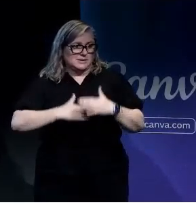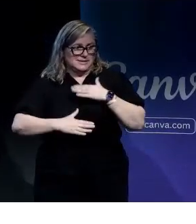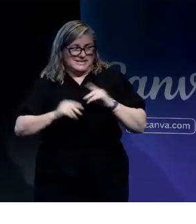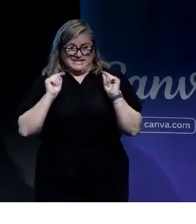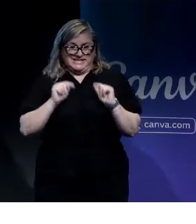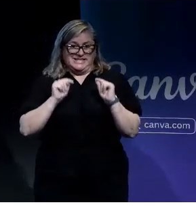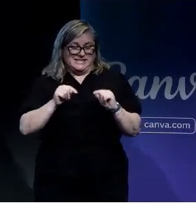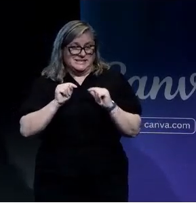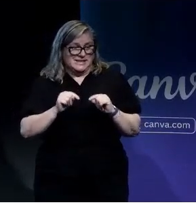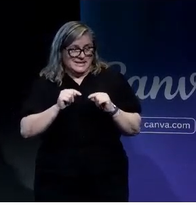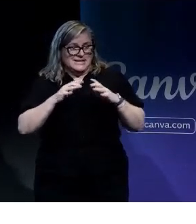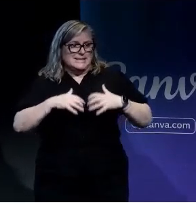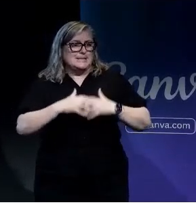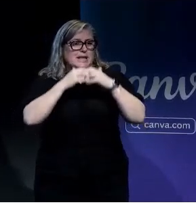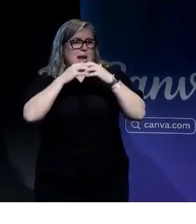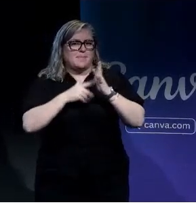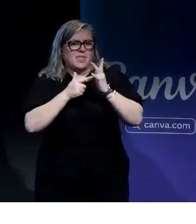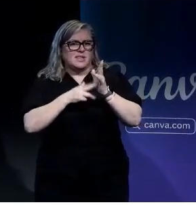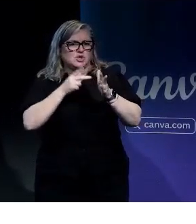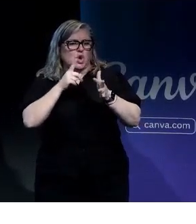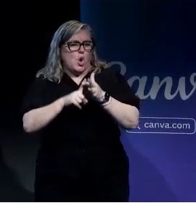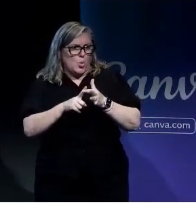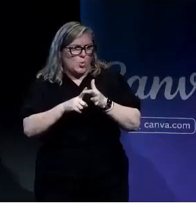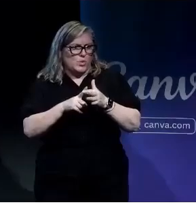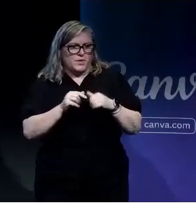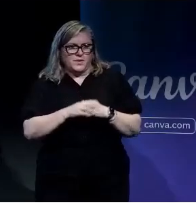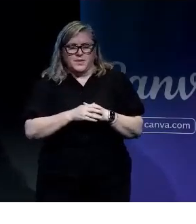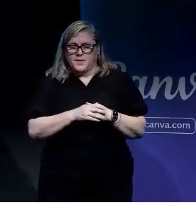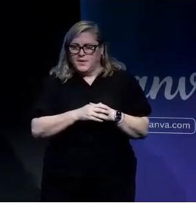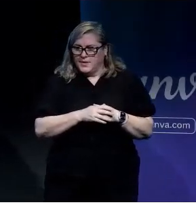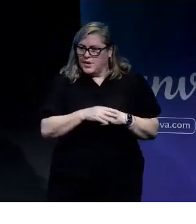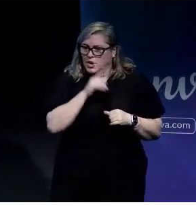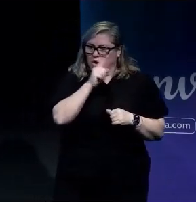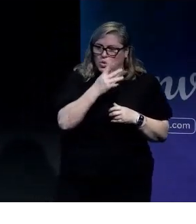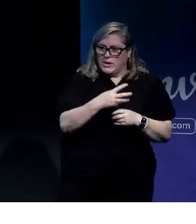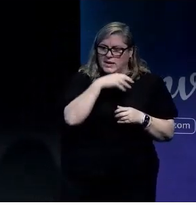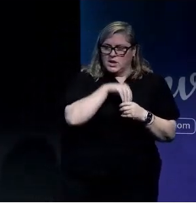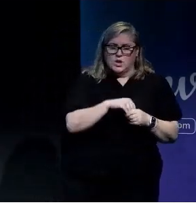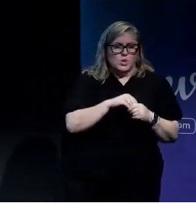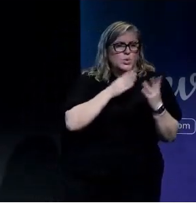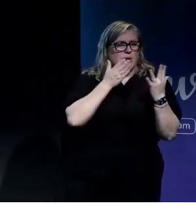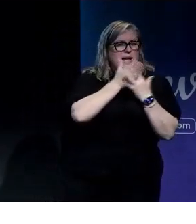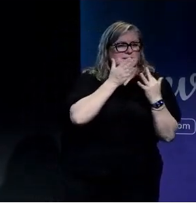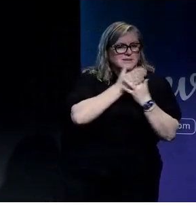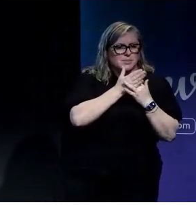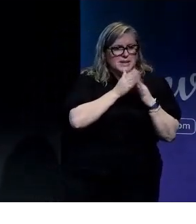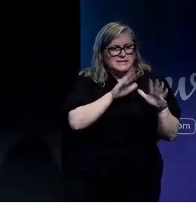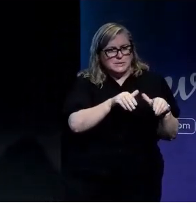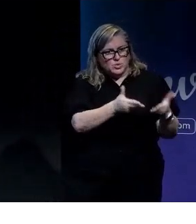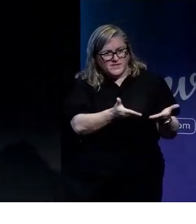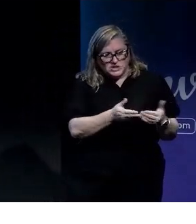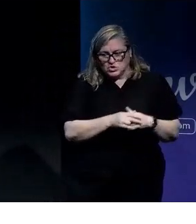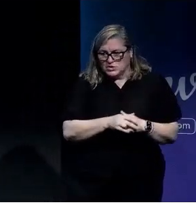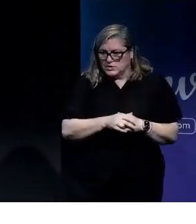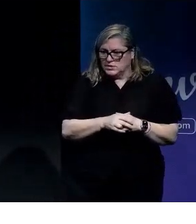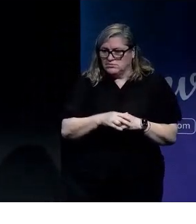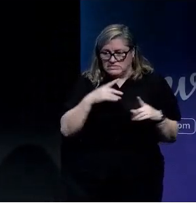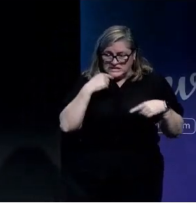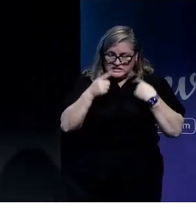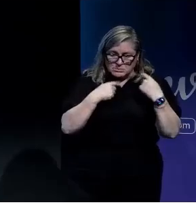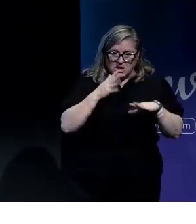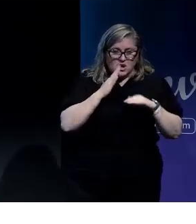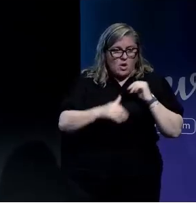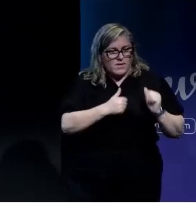your relationships with vendors. Also, you can include an accessibility provision within that, kind of outlining your commitment